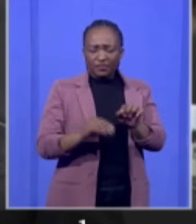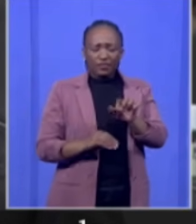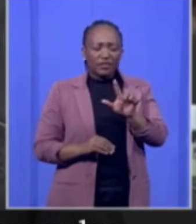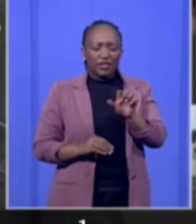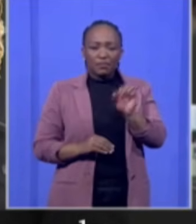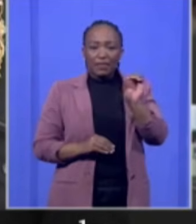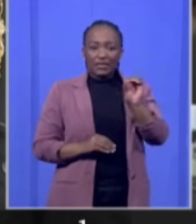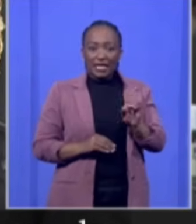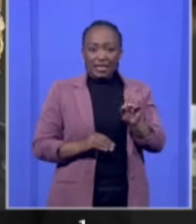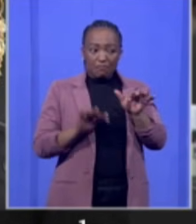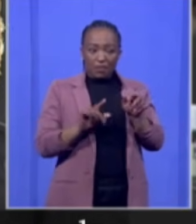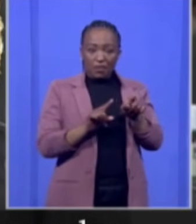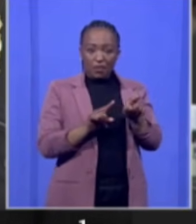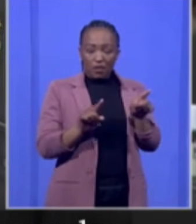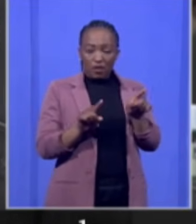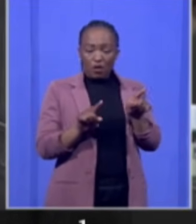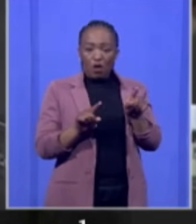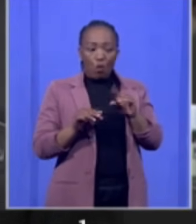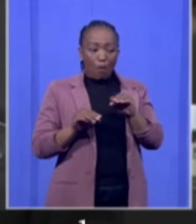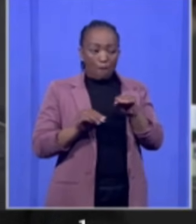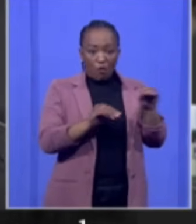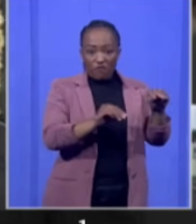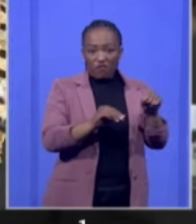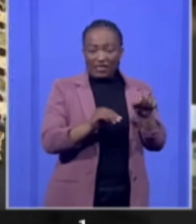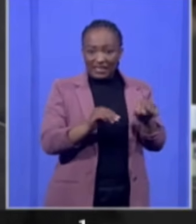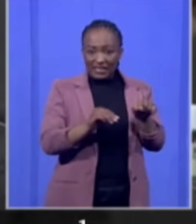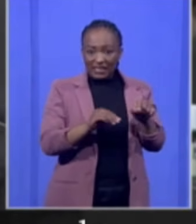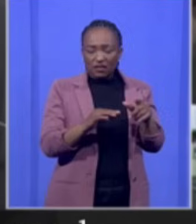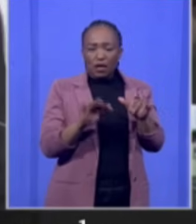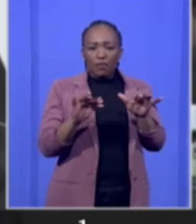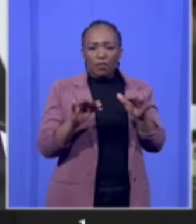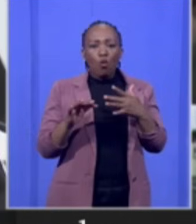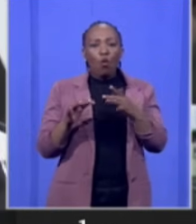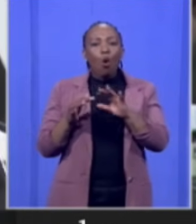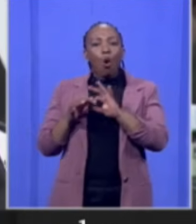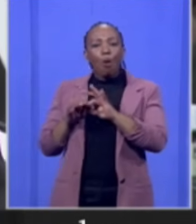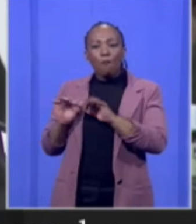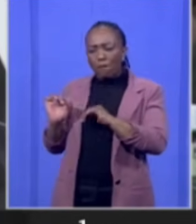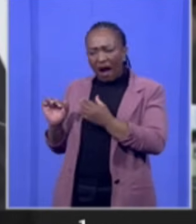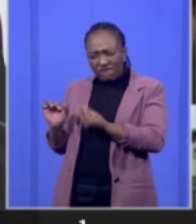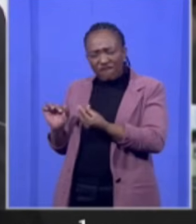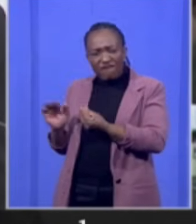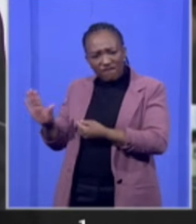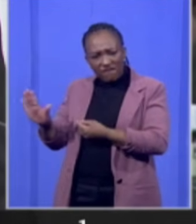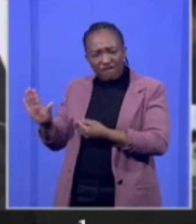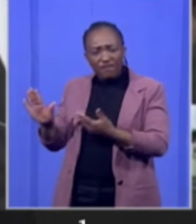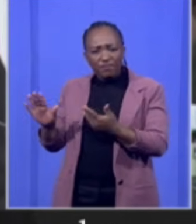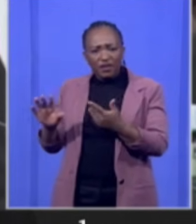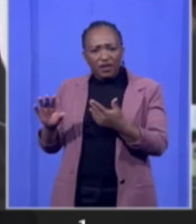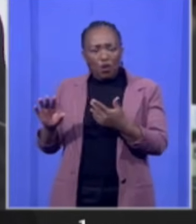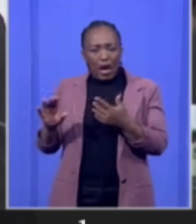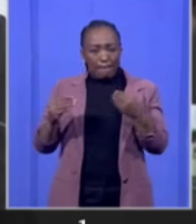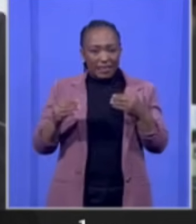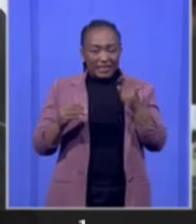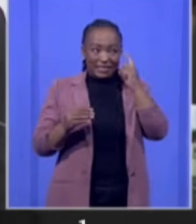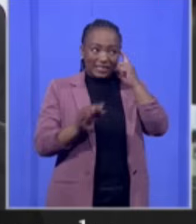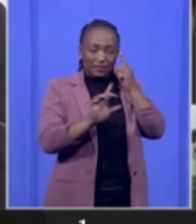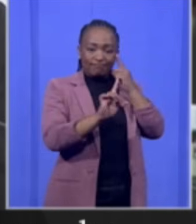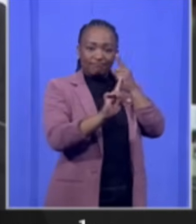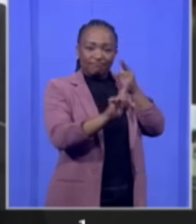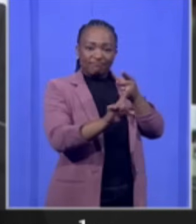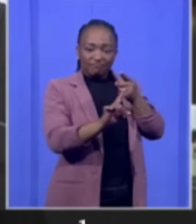70% of the people that migrated to Lorry Park are people that were leaving their homes, having business mind to create